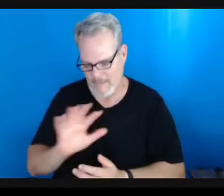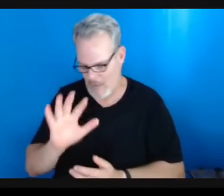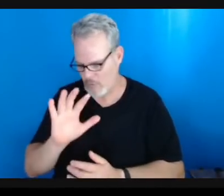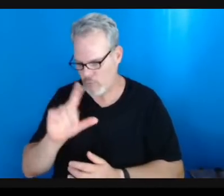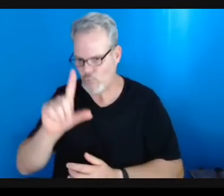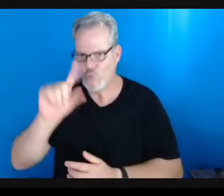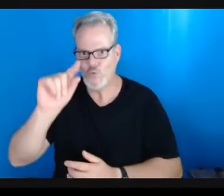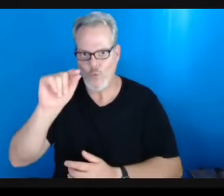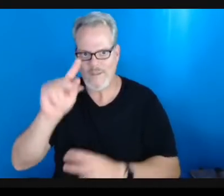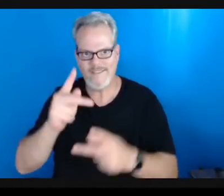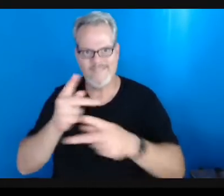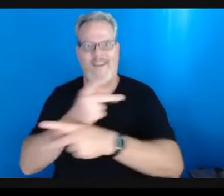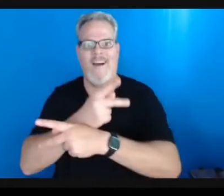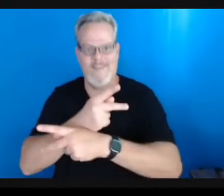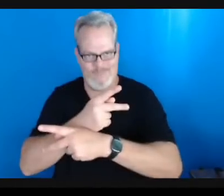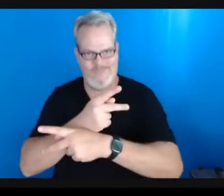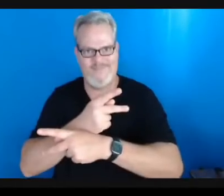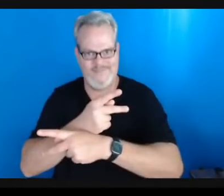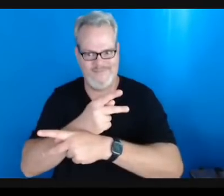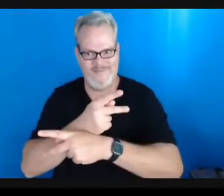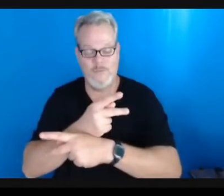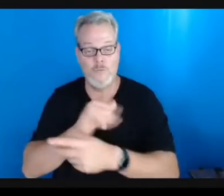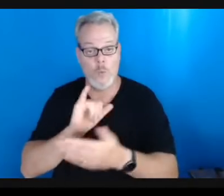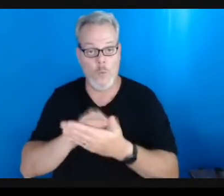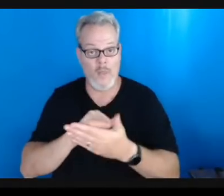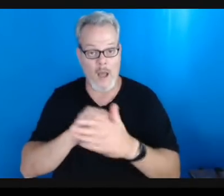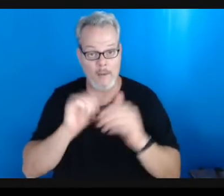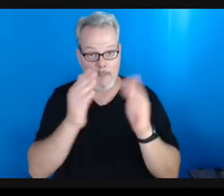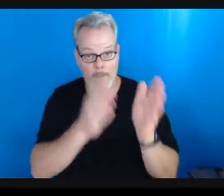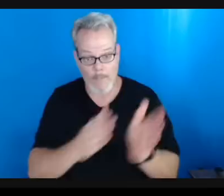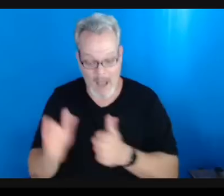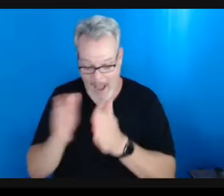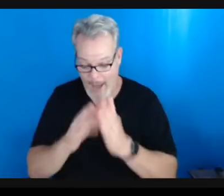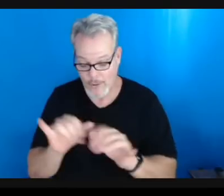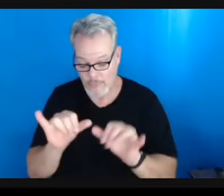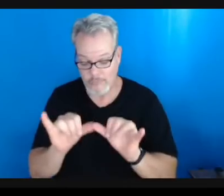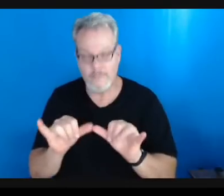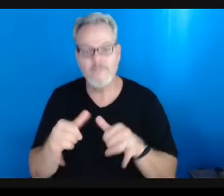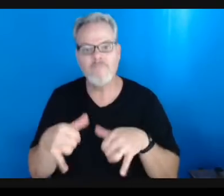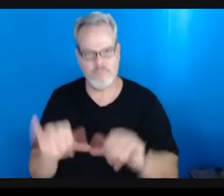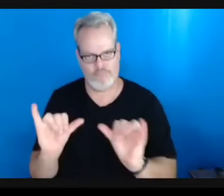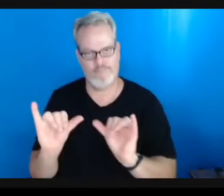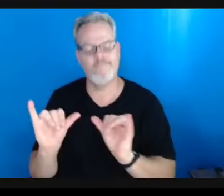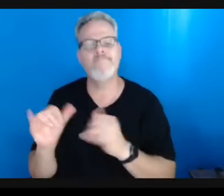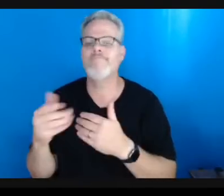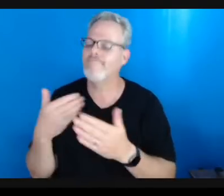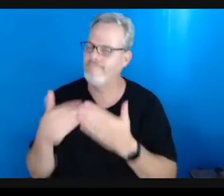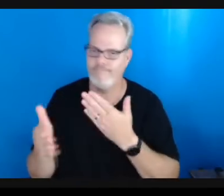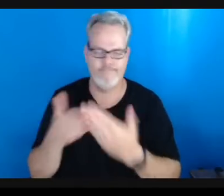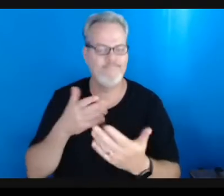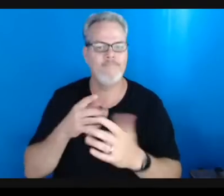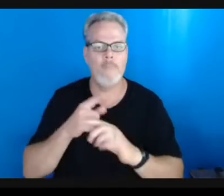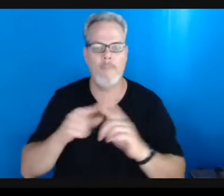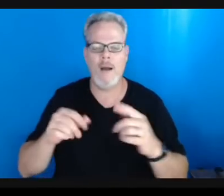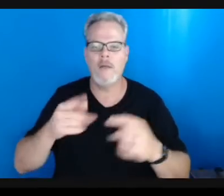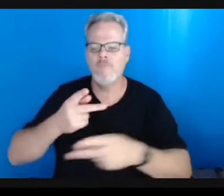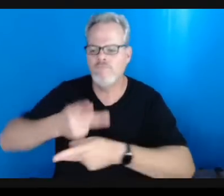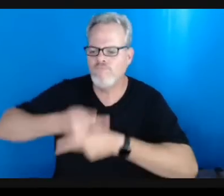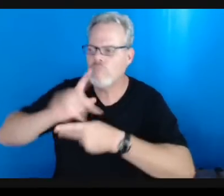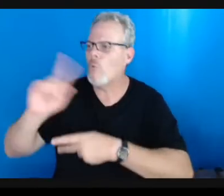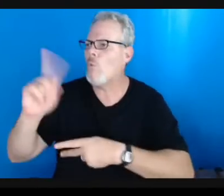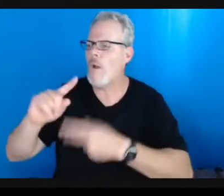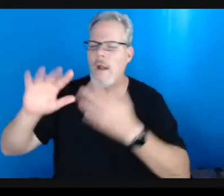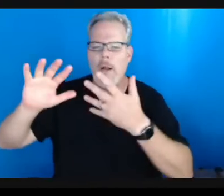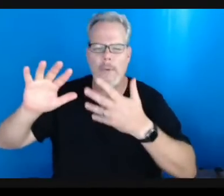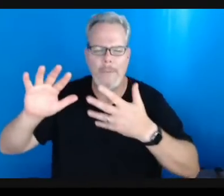there. So the pattern of distribution is the same regardless. So, but we really watch out for where the winds are blowing when that big